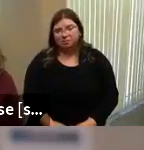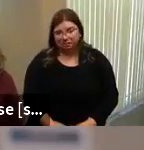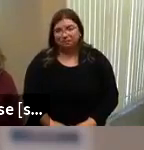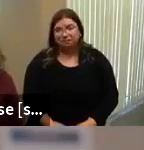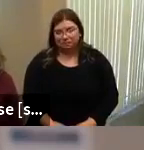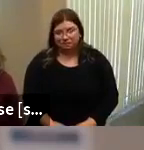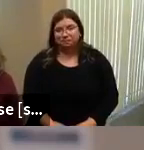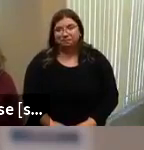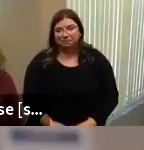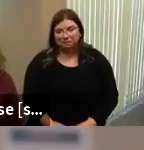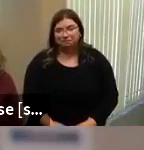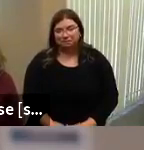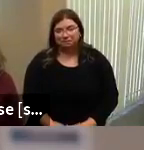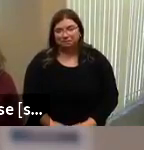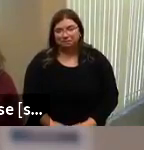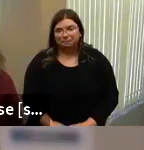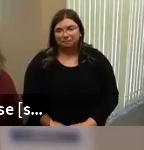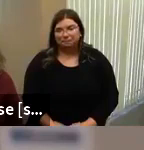package.